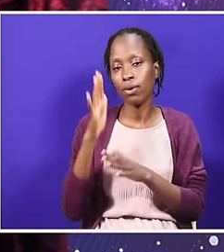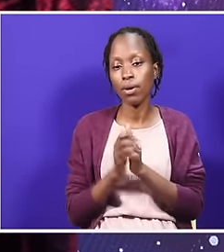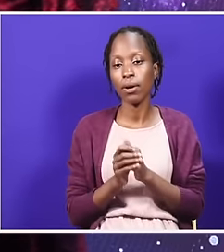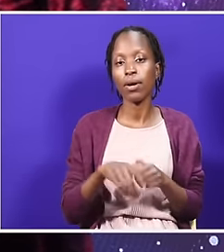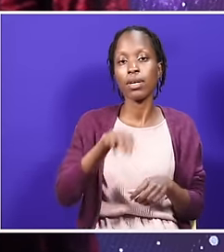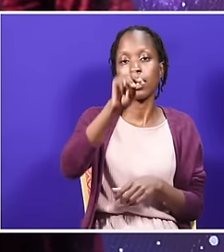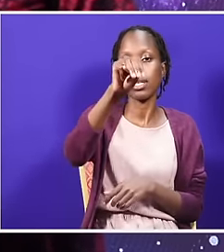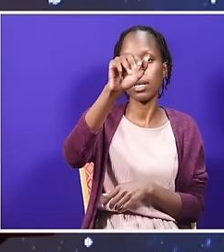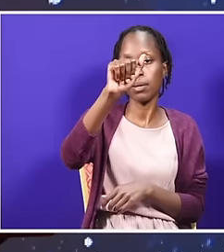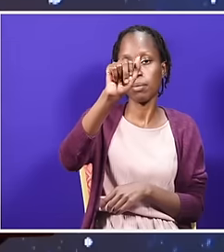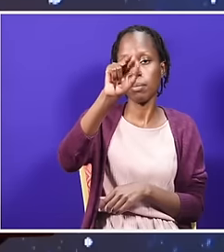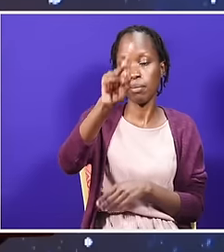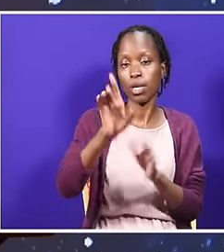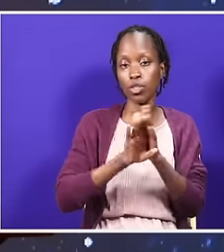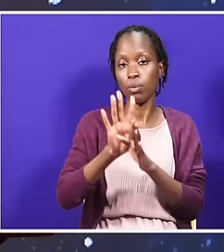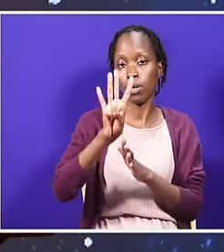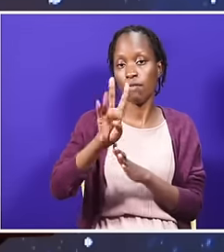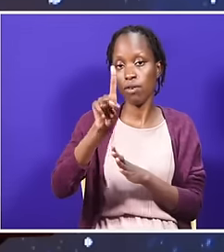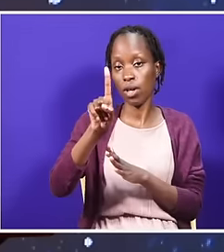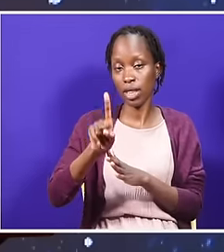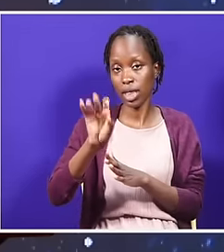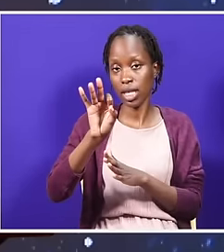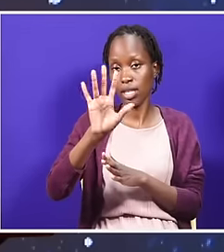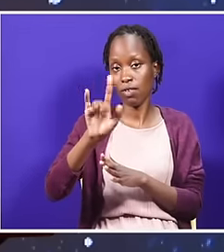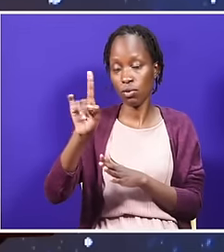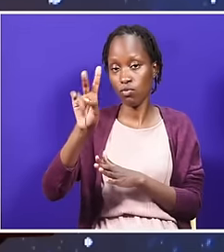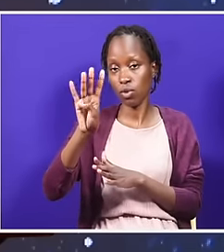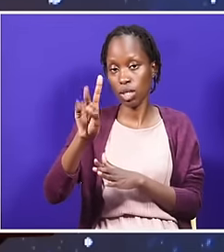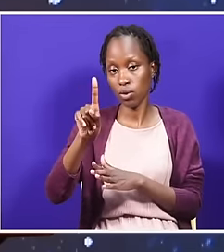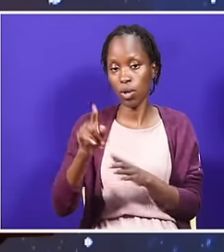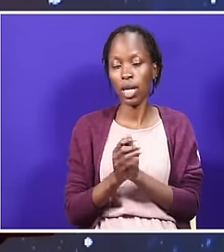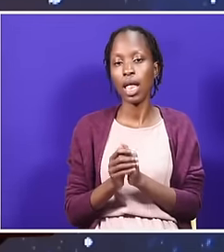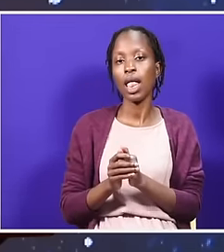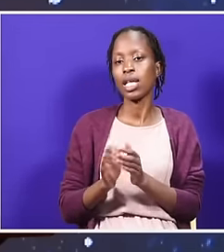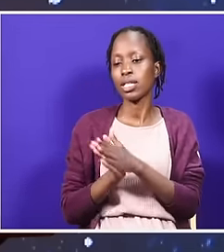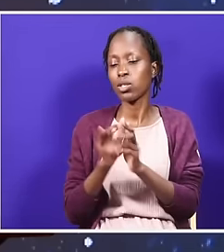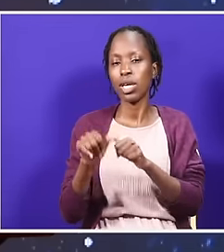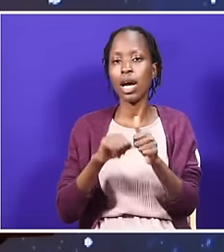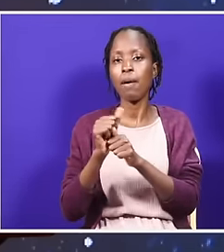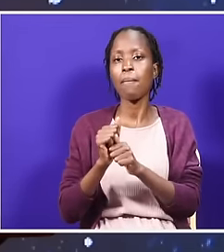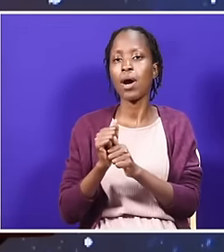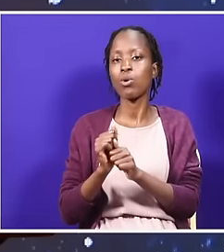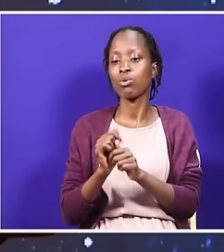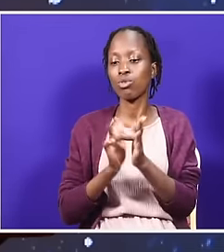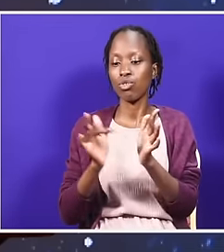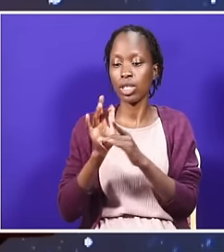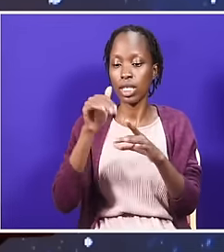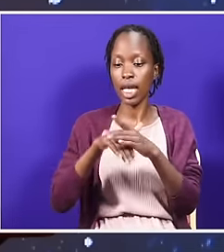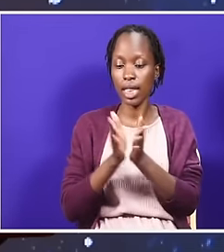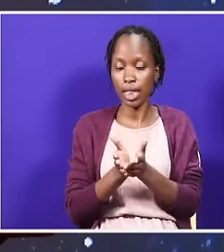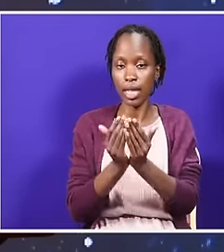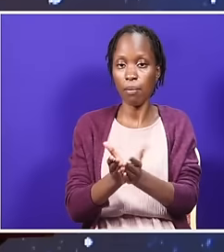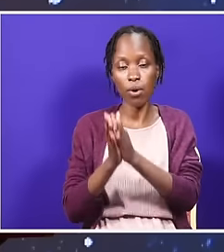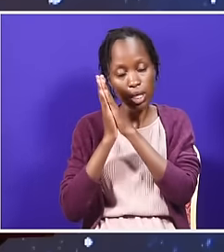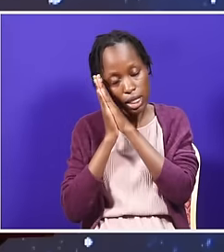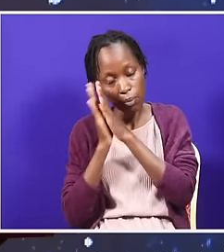It's Mark 4, 35 to 41. It's the storm on the sea, the one where Jesus is asleep